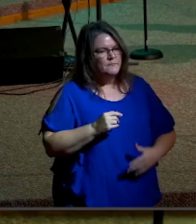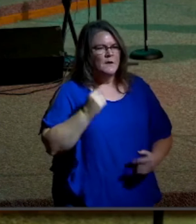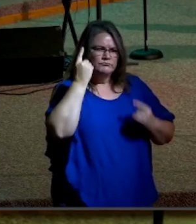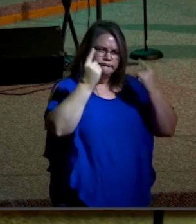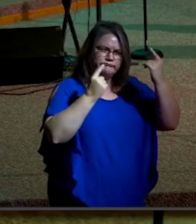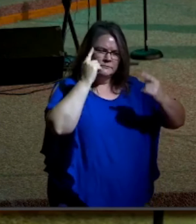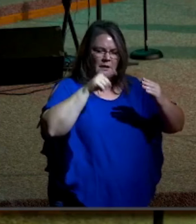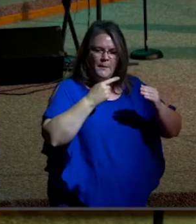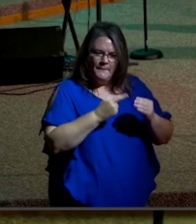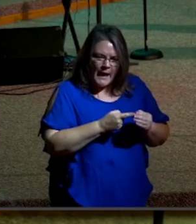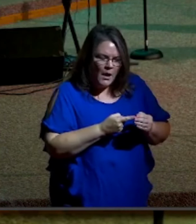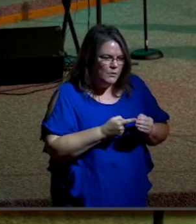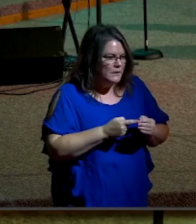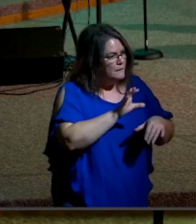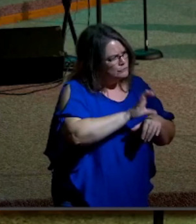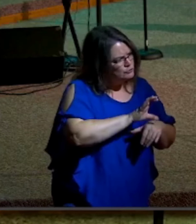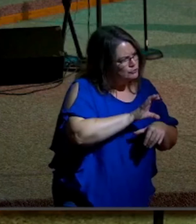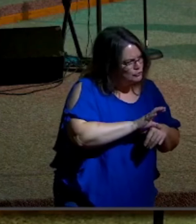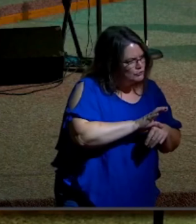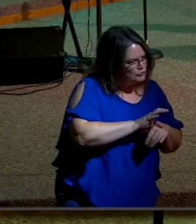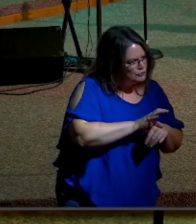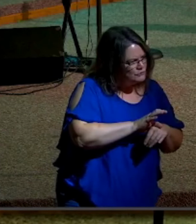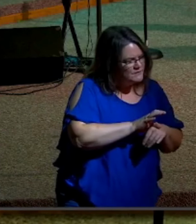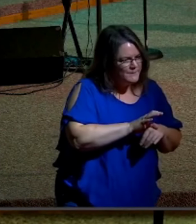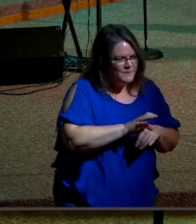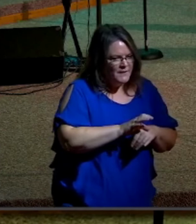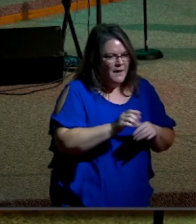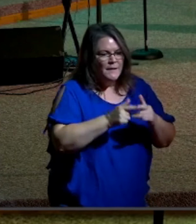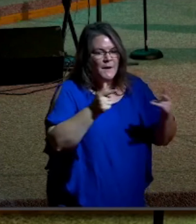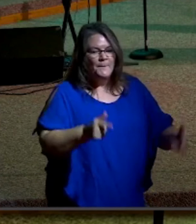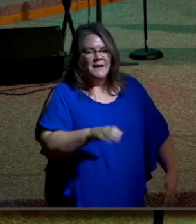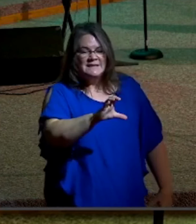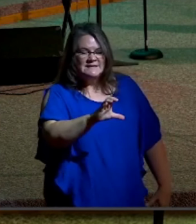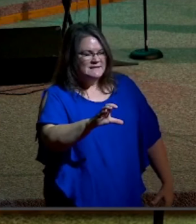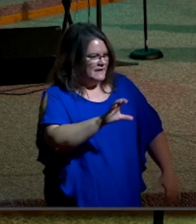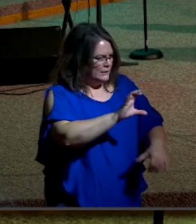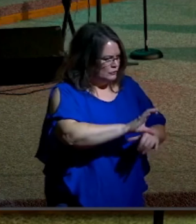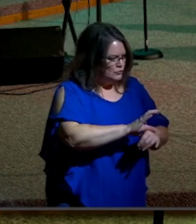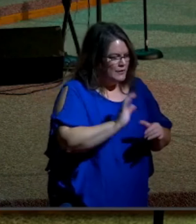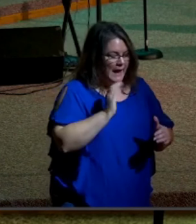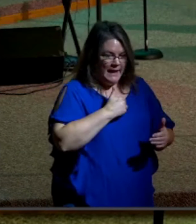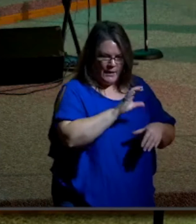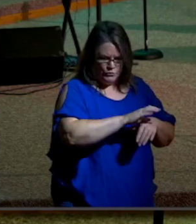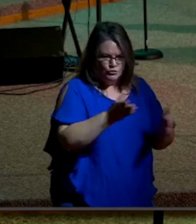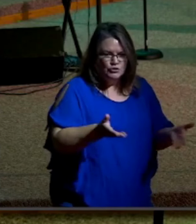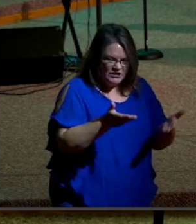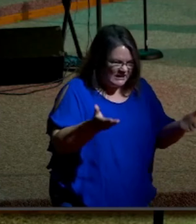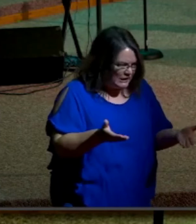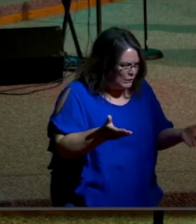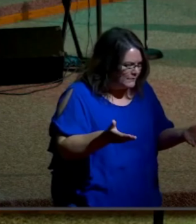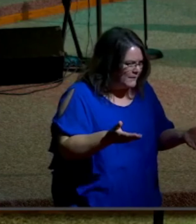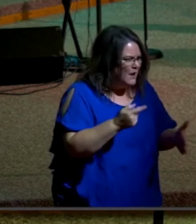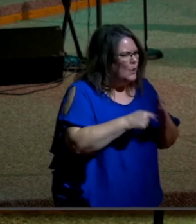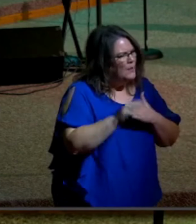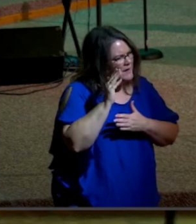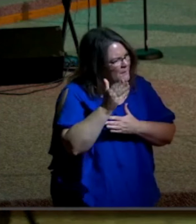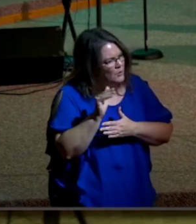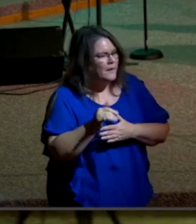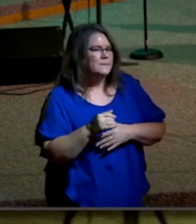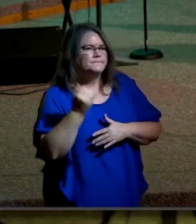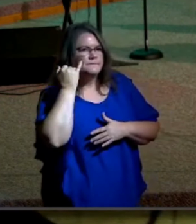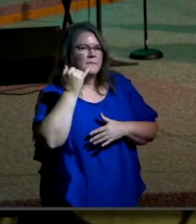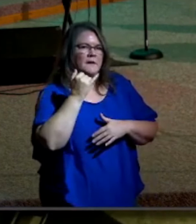role of the church, the big C church and our little C church here at Creekside. What would it look like? What if the